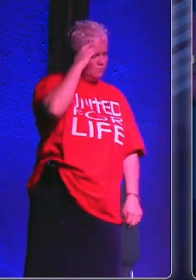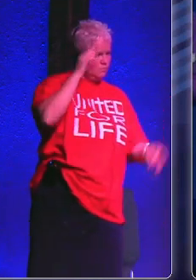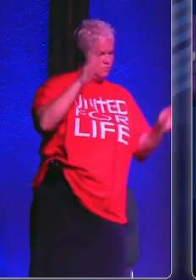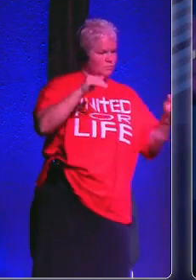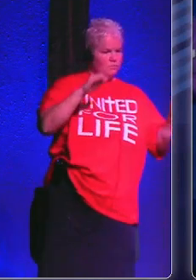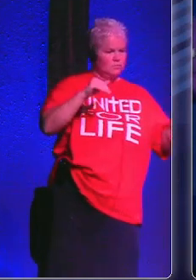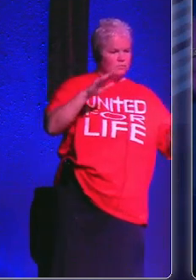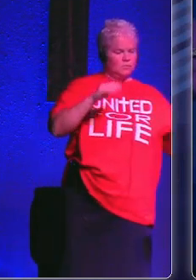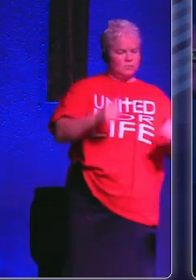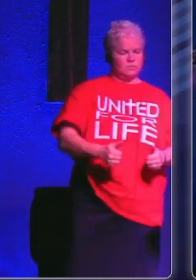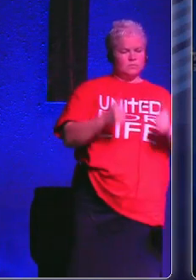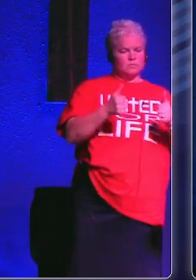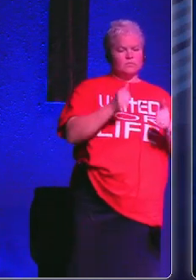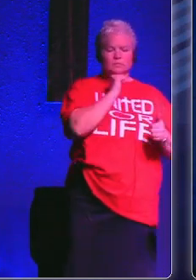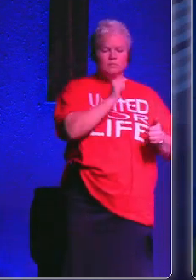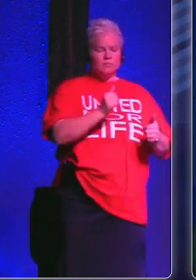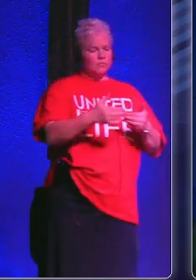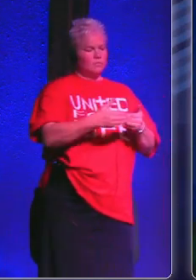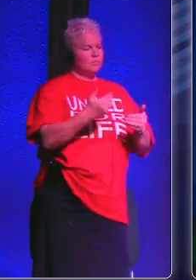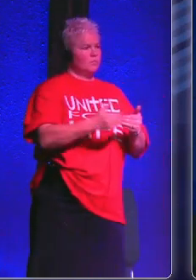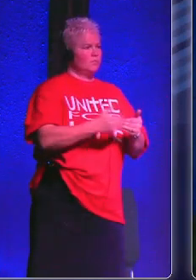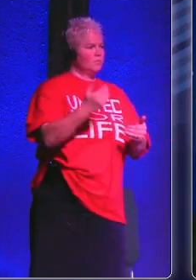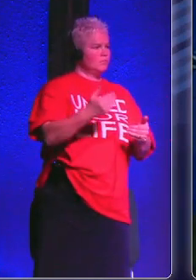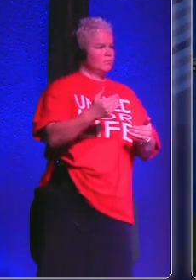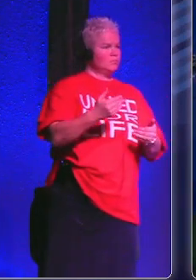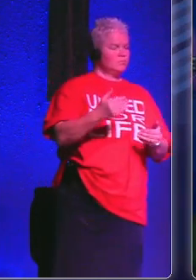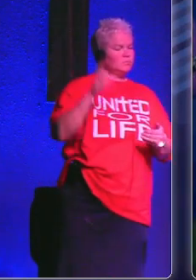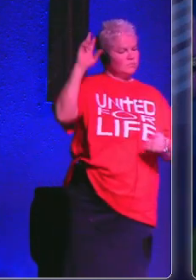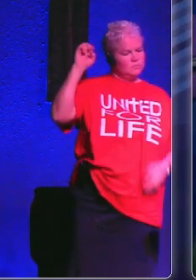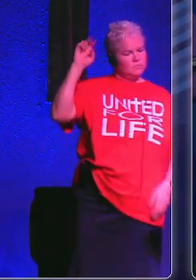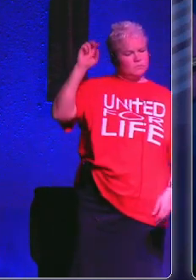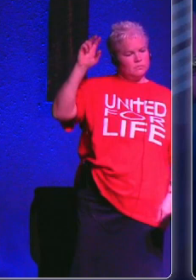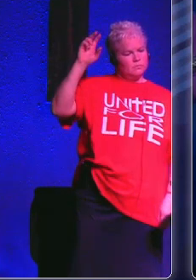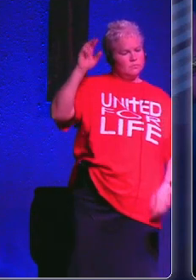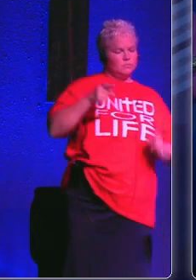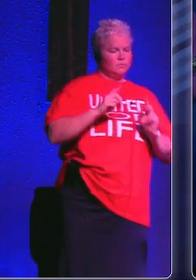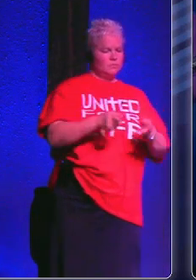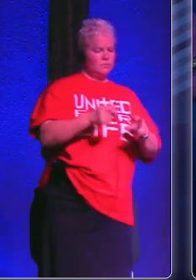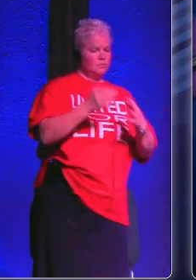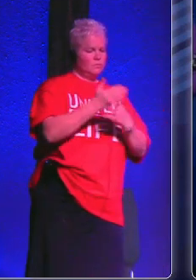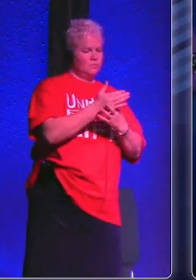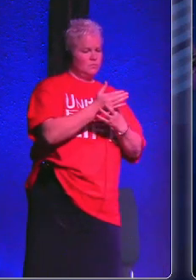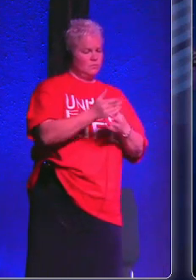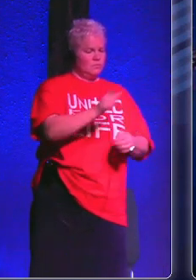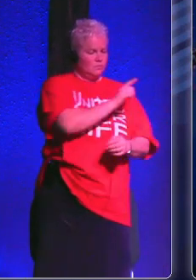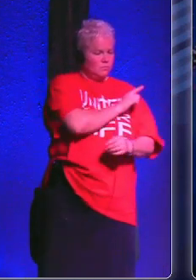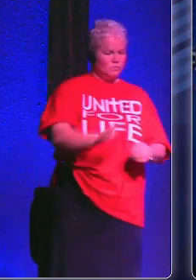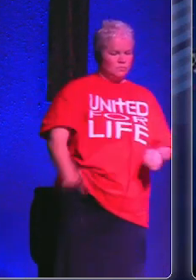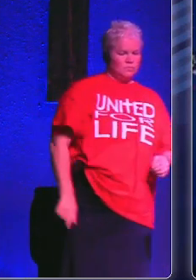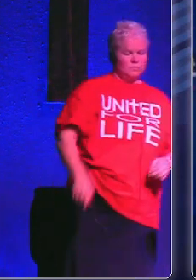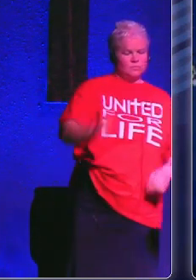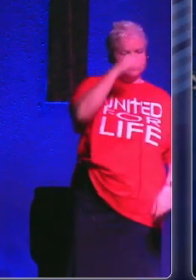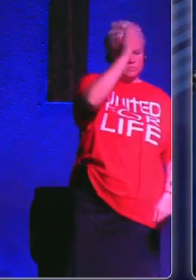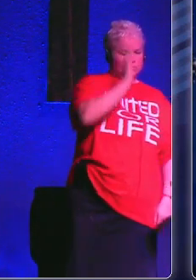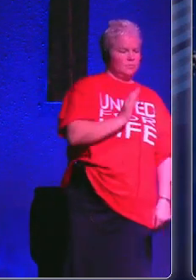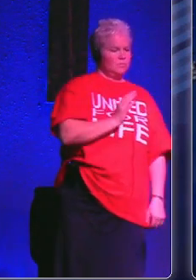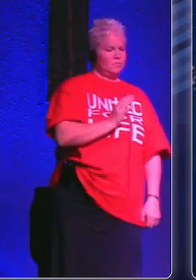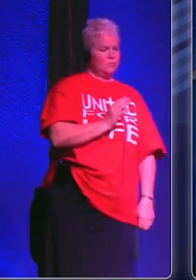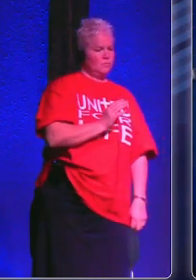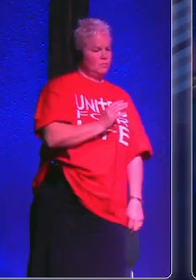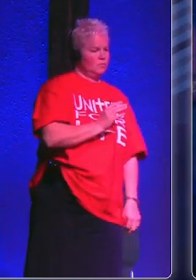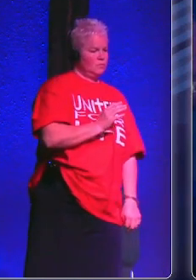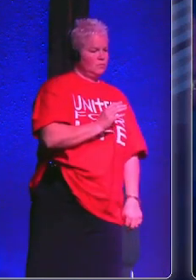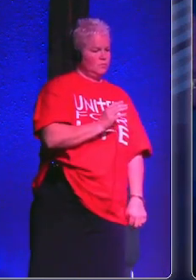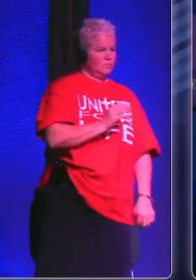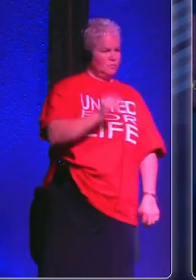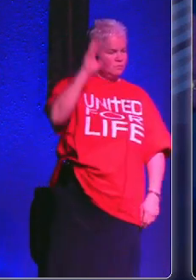your experience, life here is not easy, and we can never even comprehend what you had to go through. But Lord God, you understand.